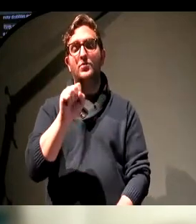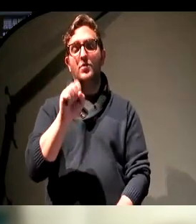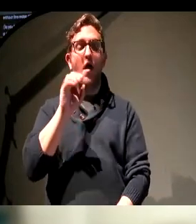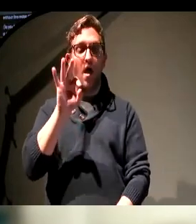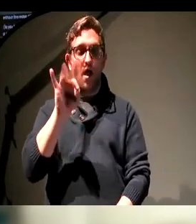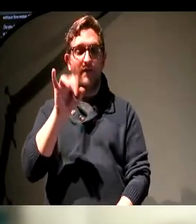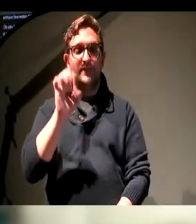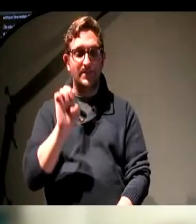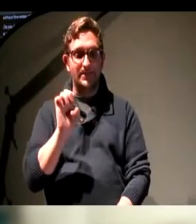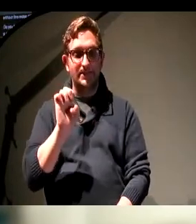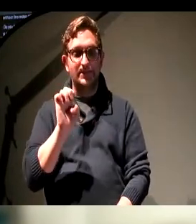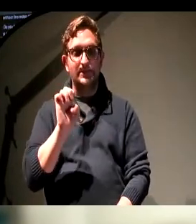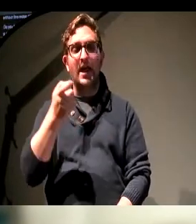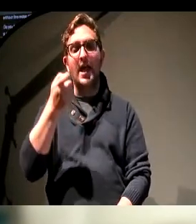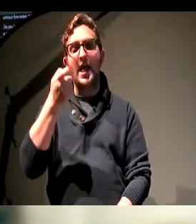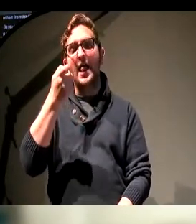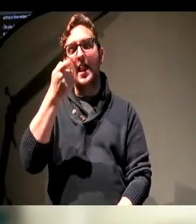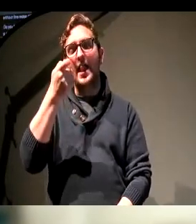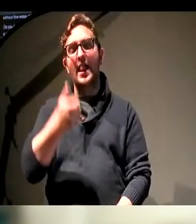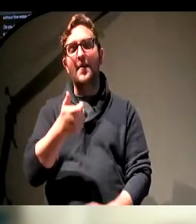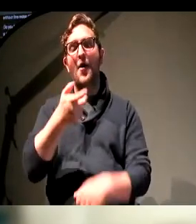it's harder to break a lot of the stuff that you would expect.